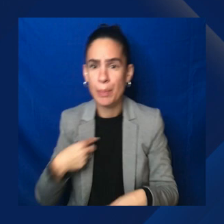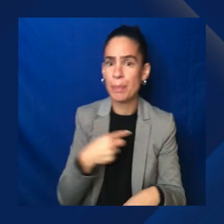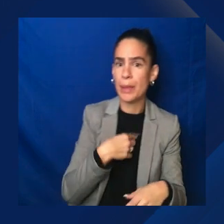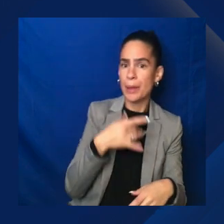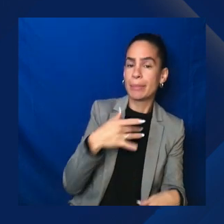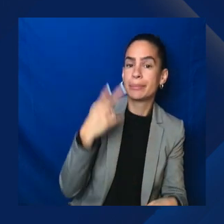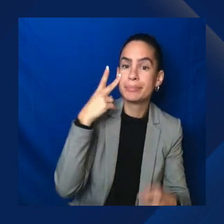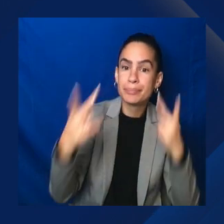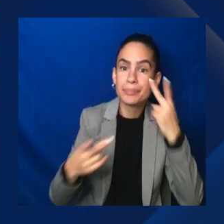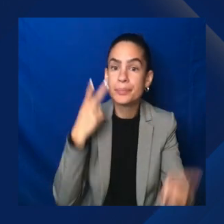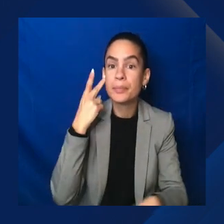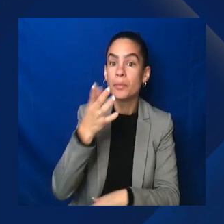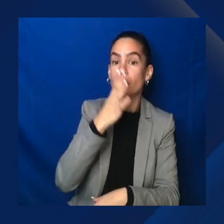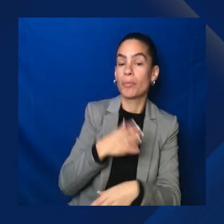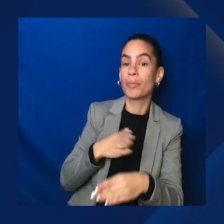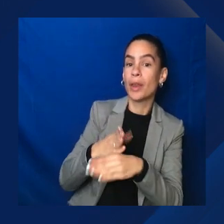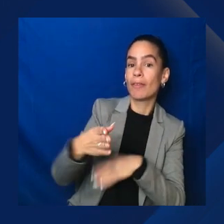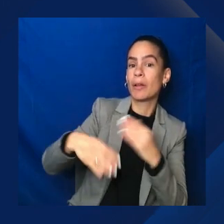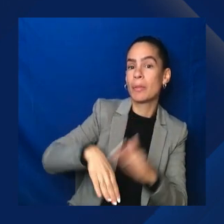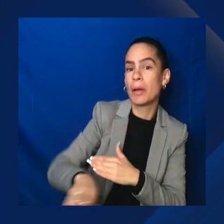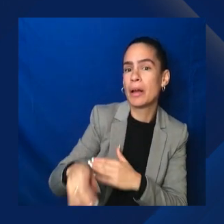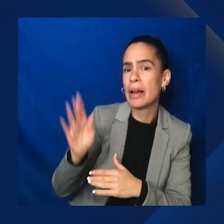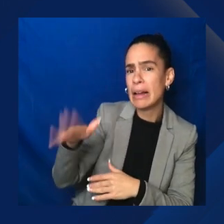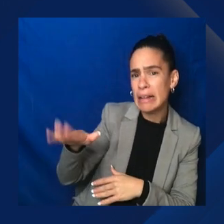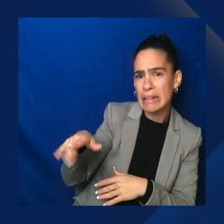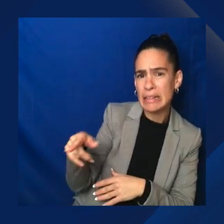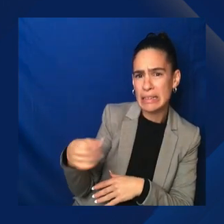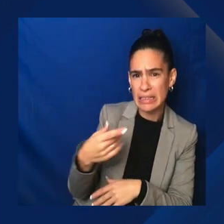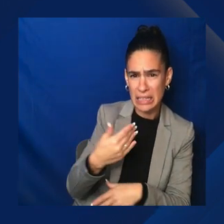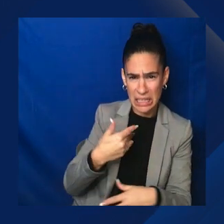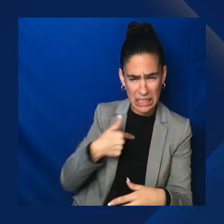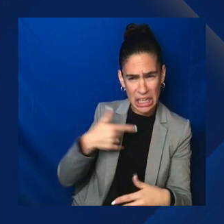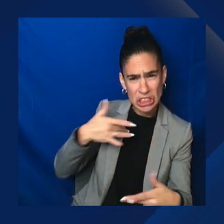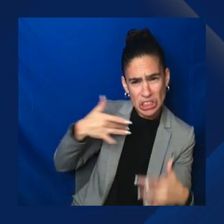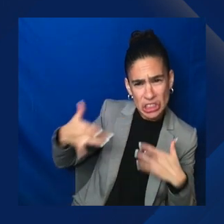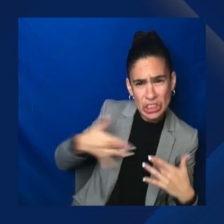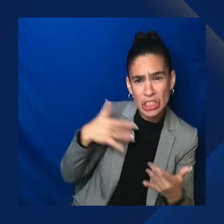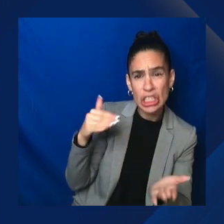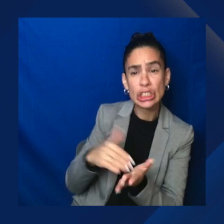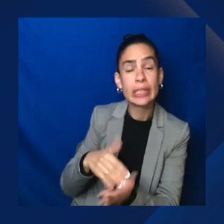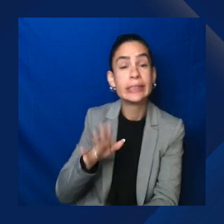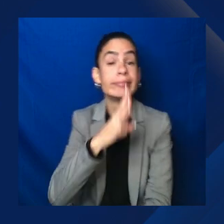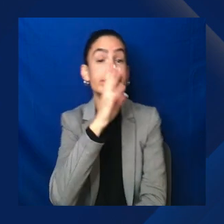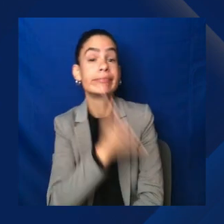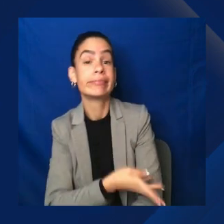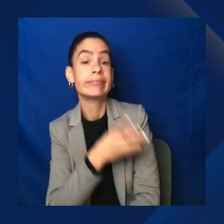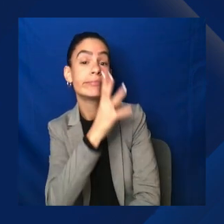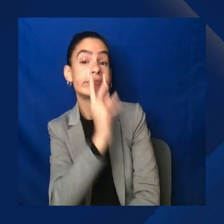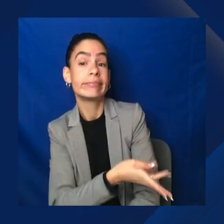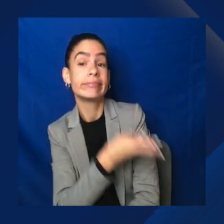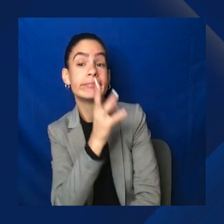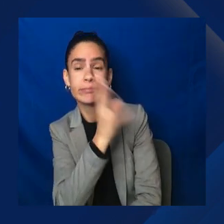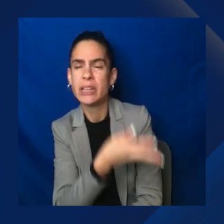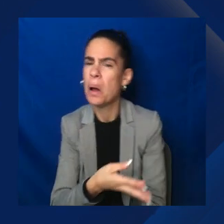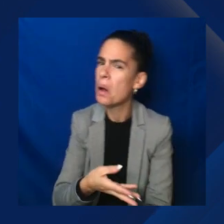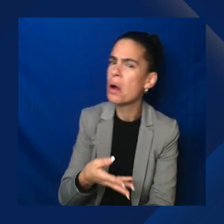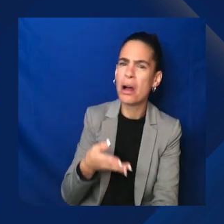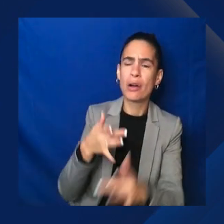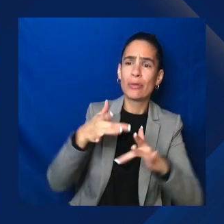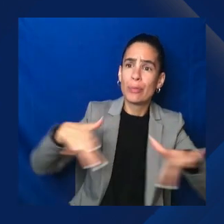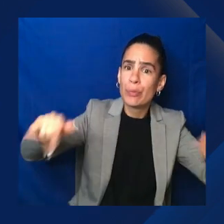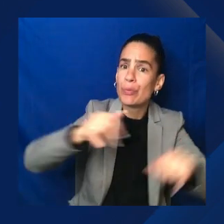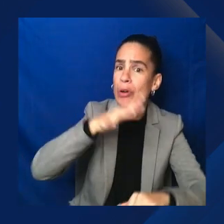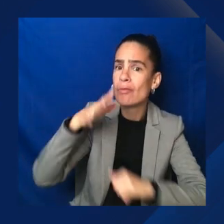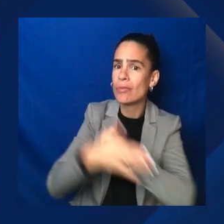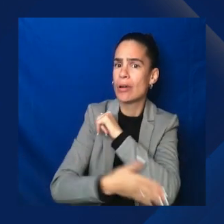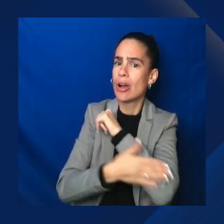dismissed. And so, yes, the rural areas, you know, having that access and those resources is huge. And for all women postpartum,